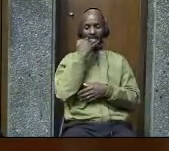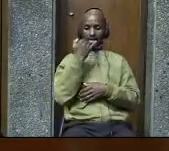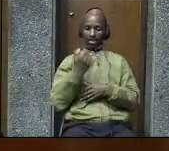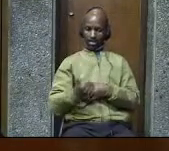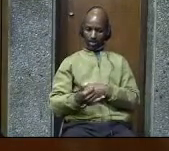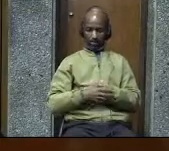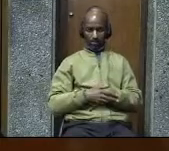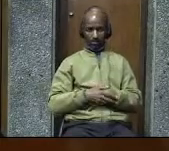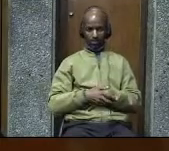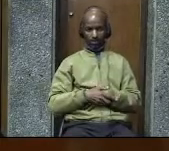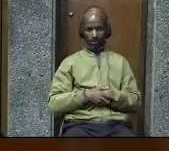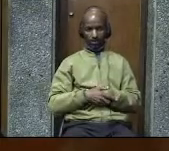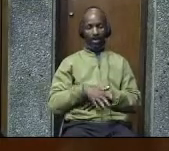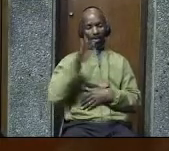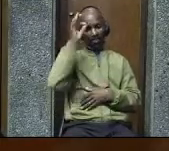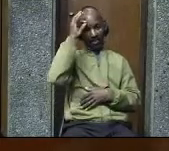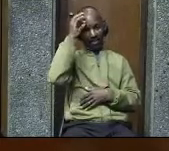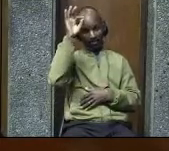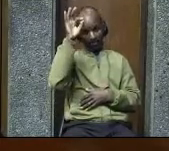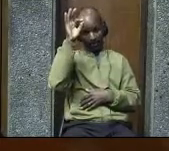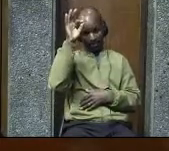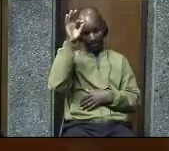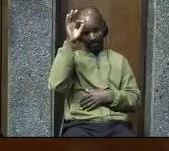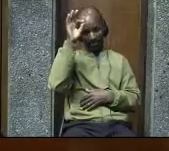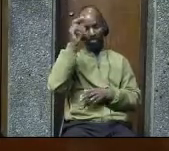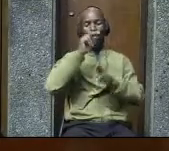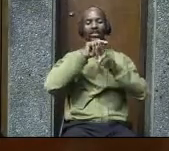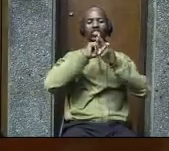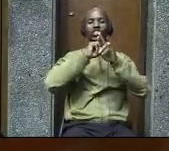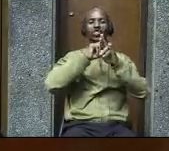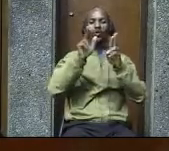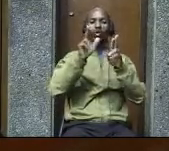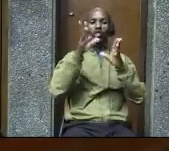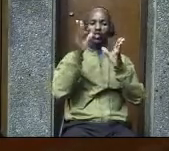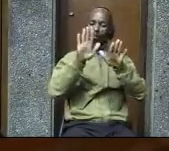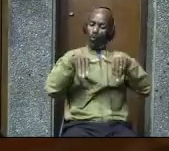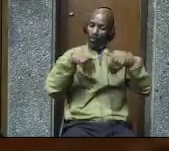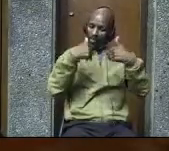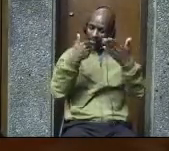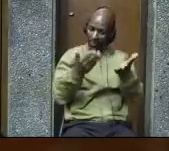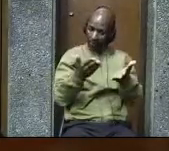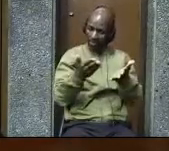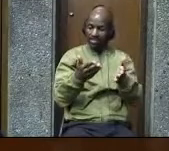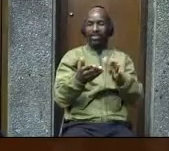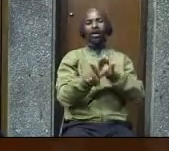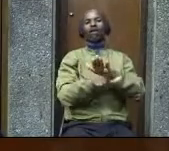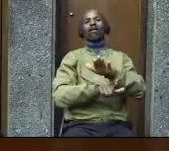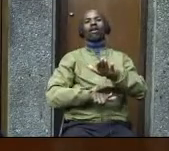that the government is not without land.